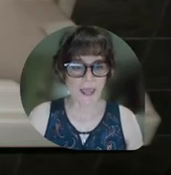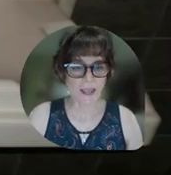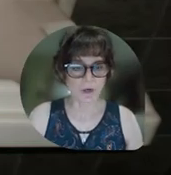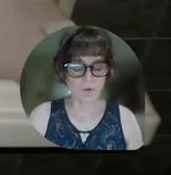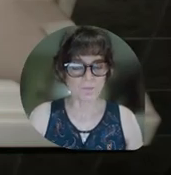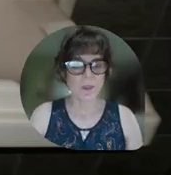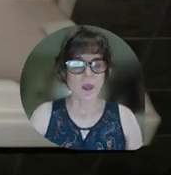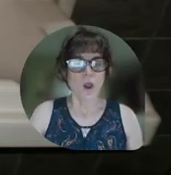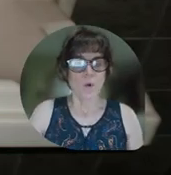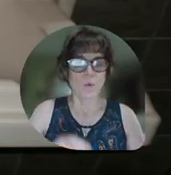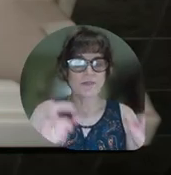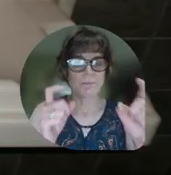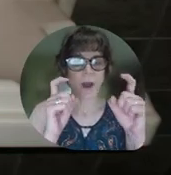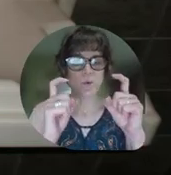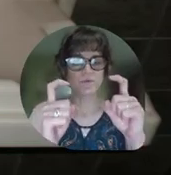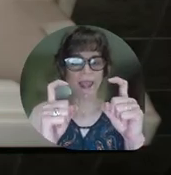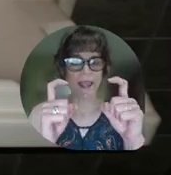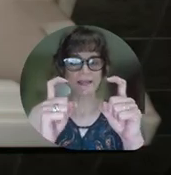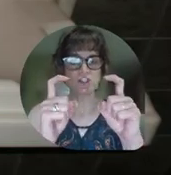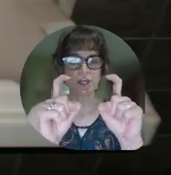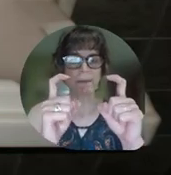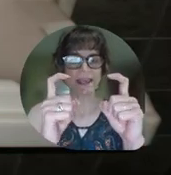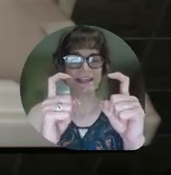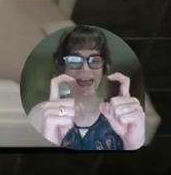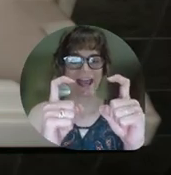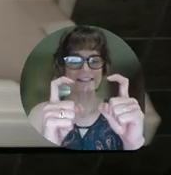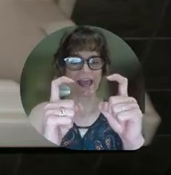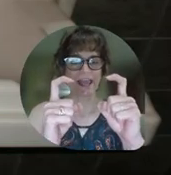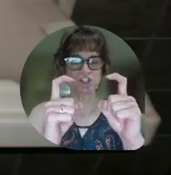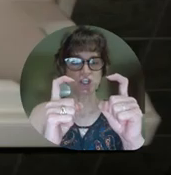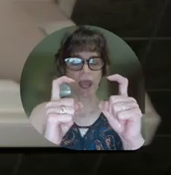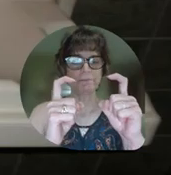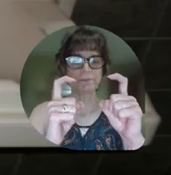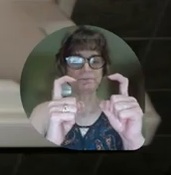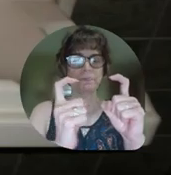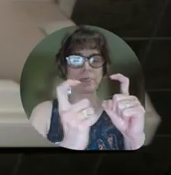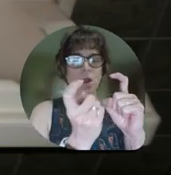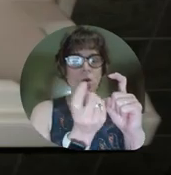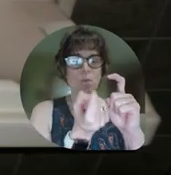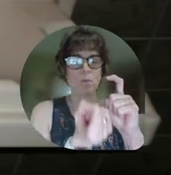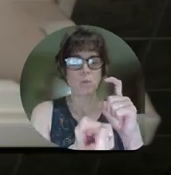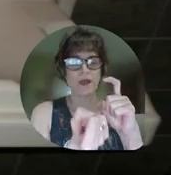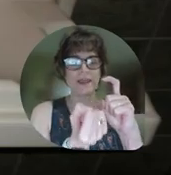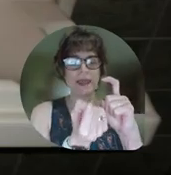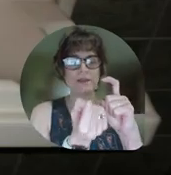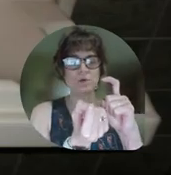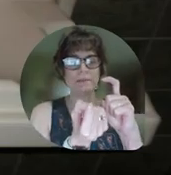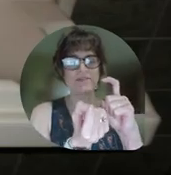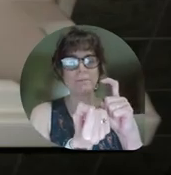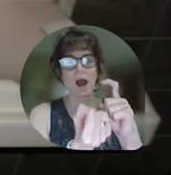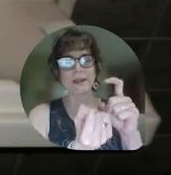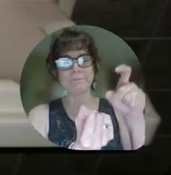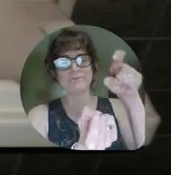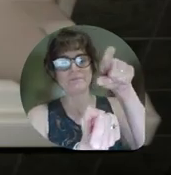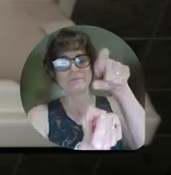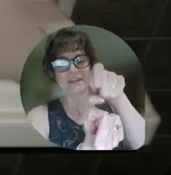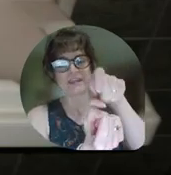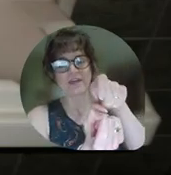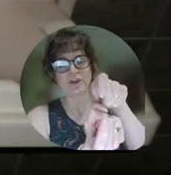Changing table. With both hands, you're going to make an X hand shape. One hand will be at the